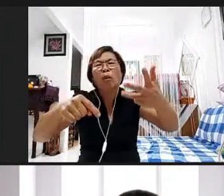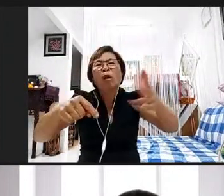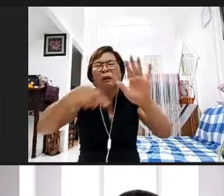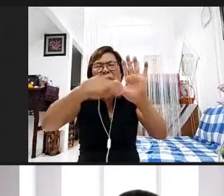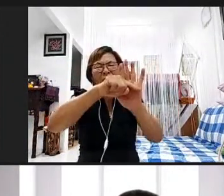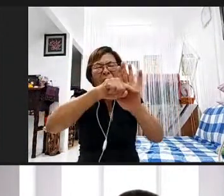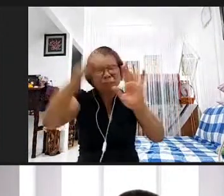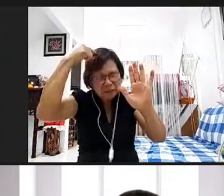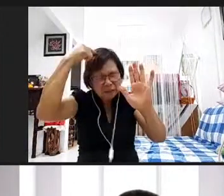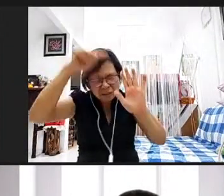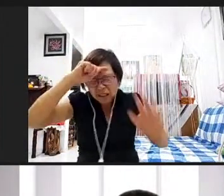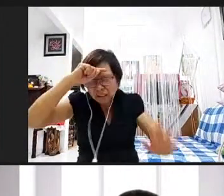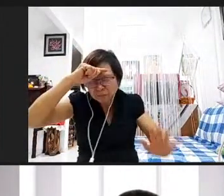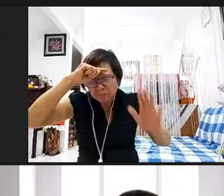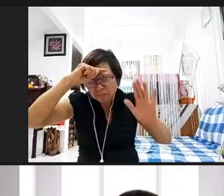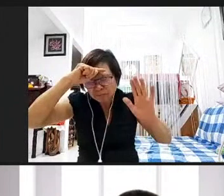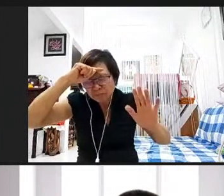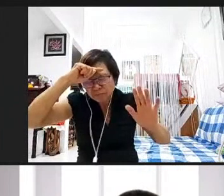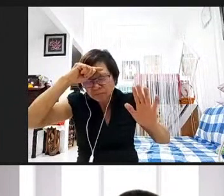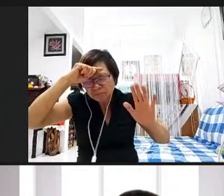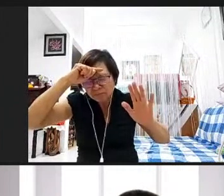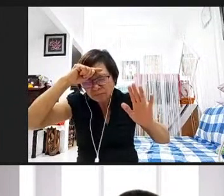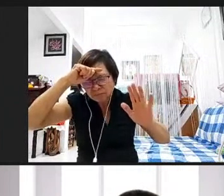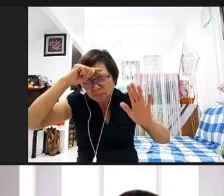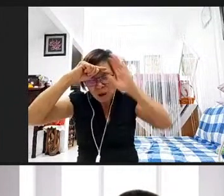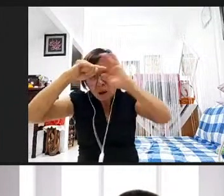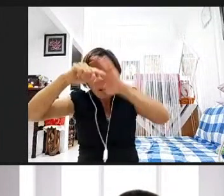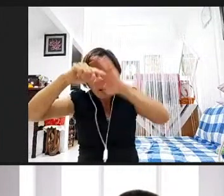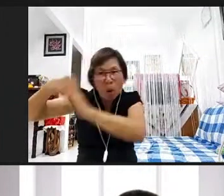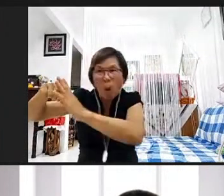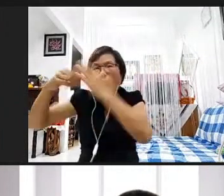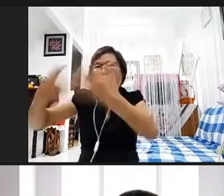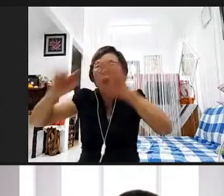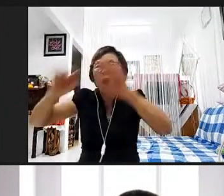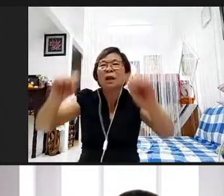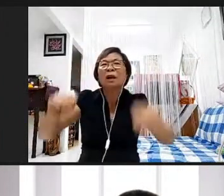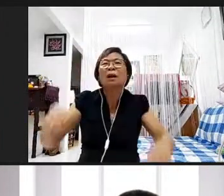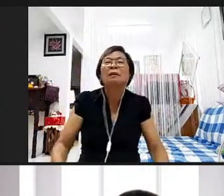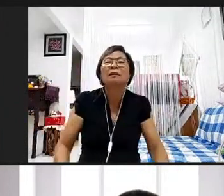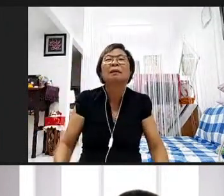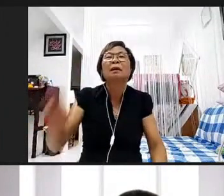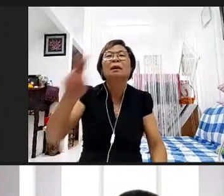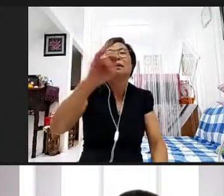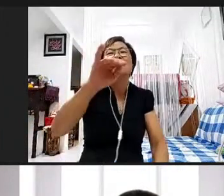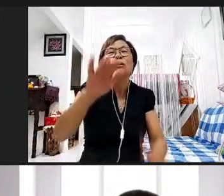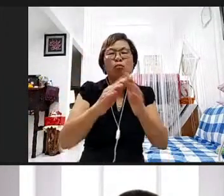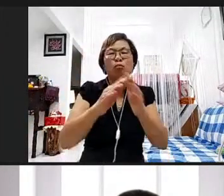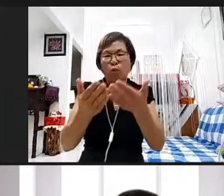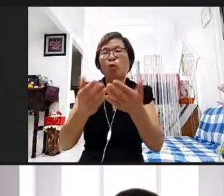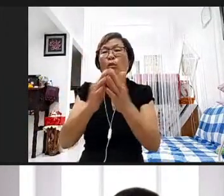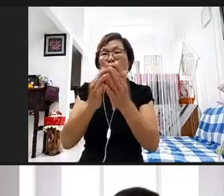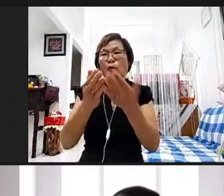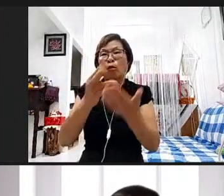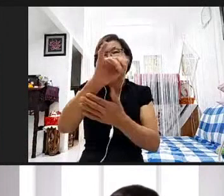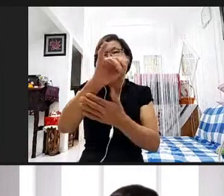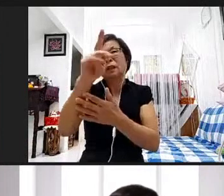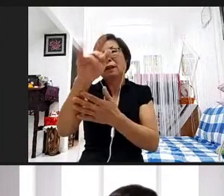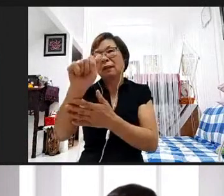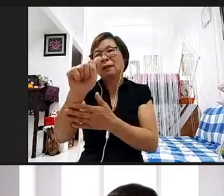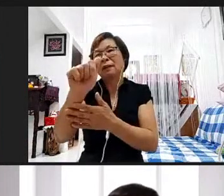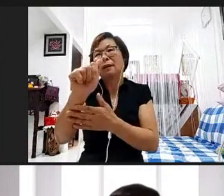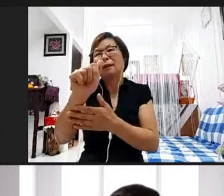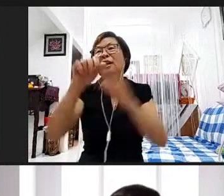thoughts. If you look at Majjhima Nikaya number 20 in a sutta